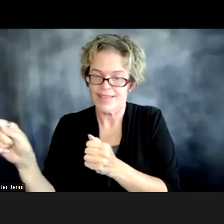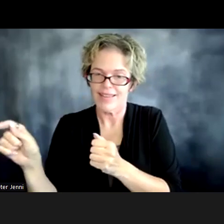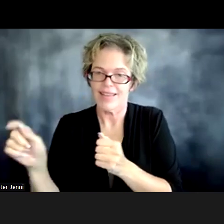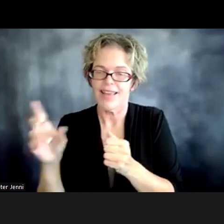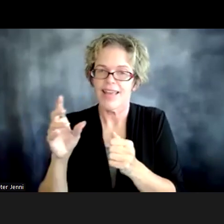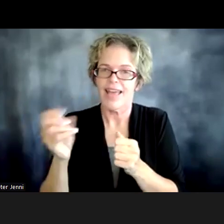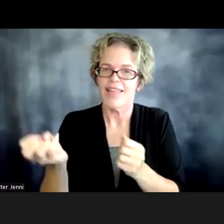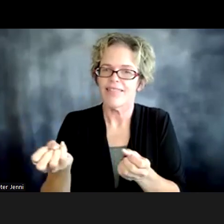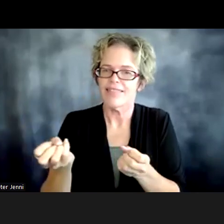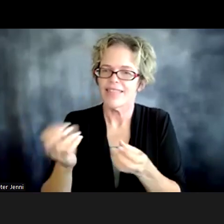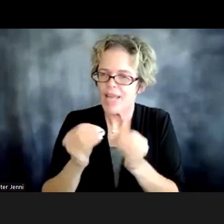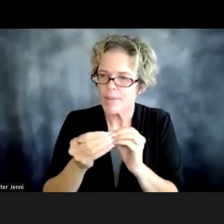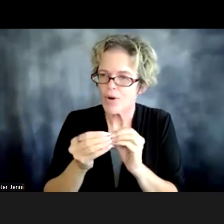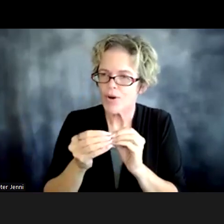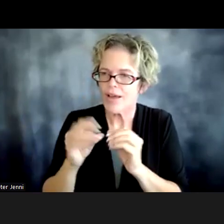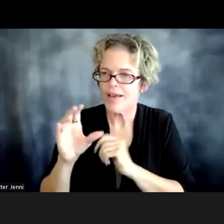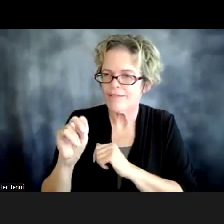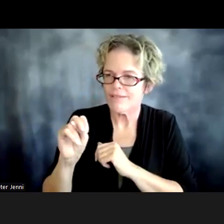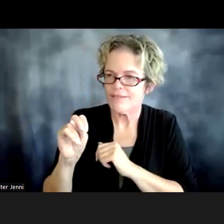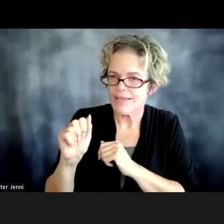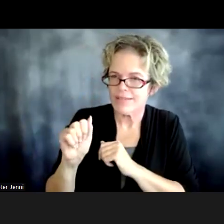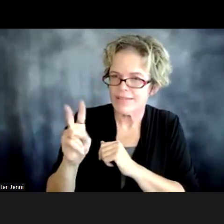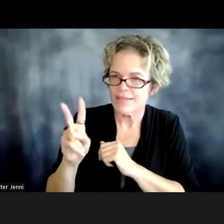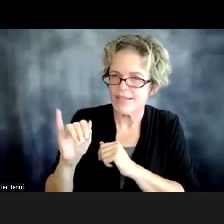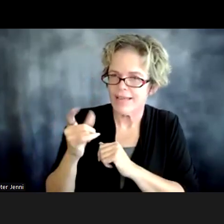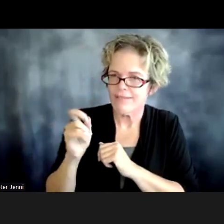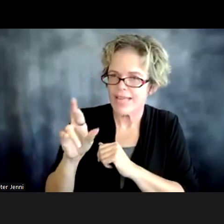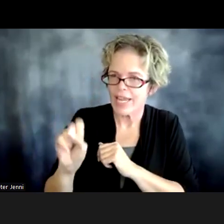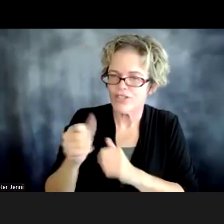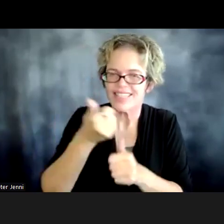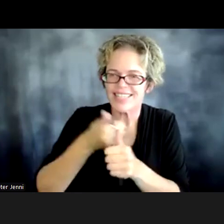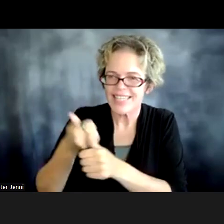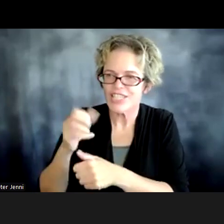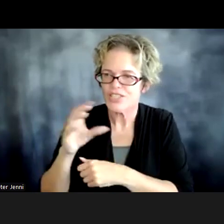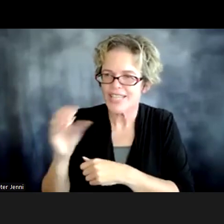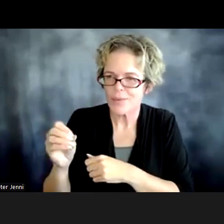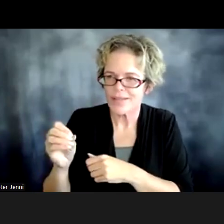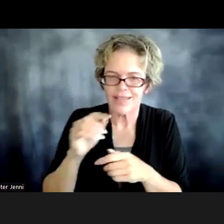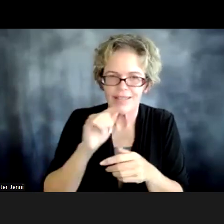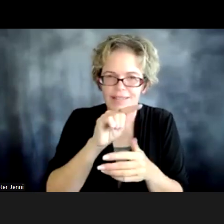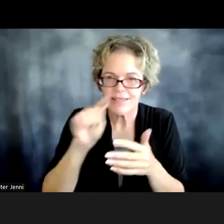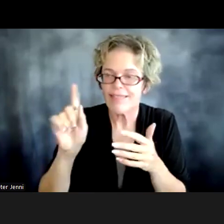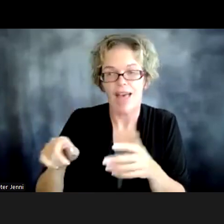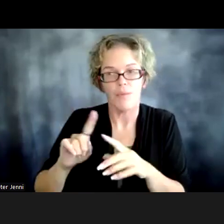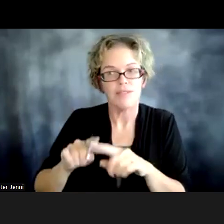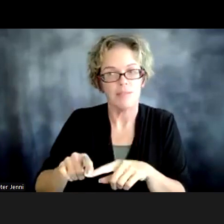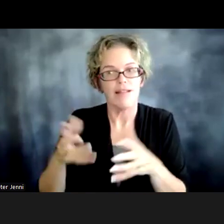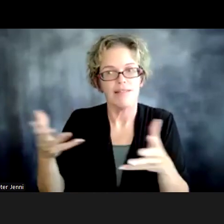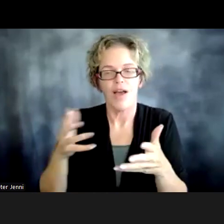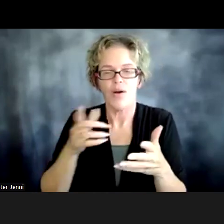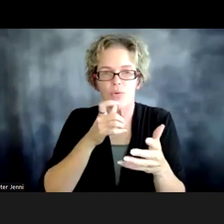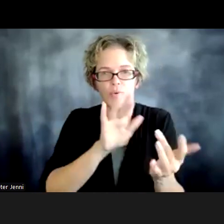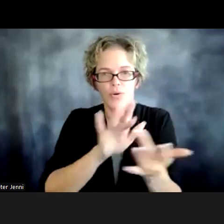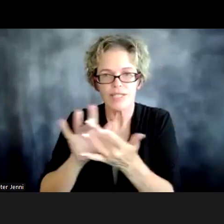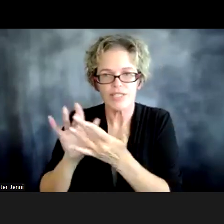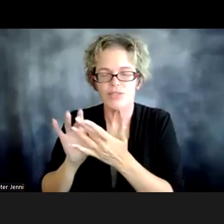of navigators per county, because that will make a huge difference of who we're reaching to. And of course, we want